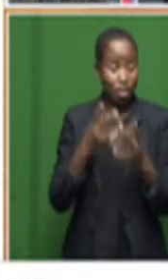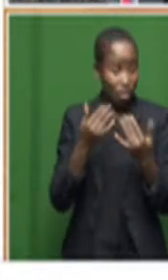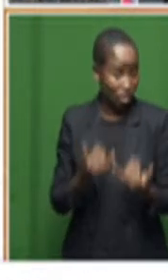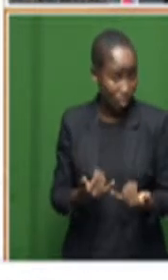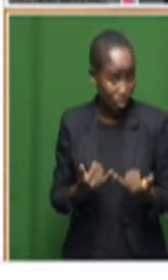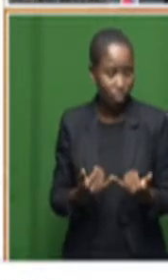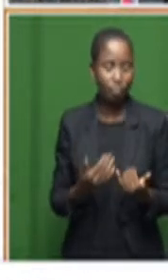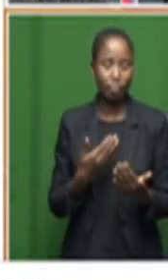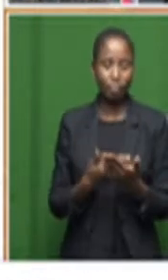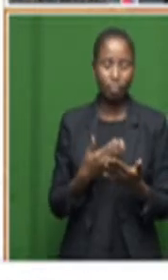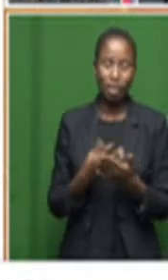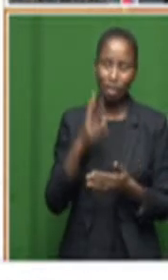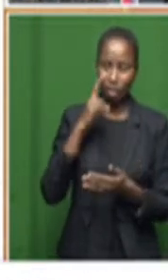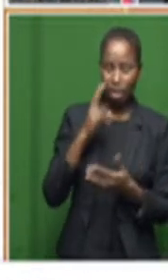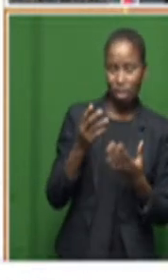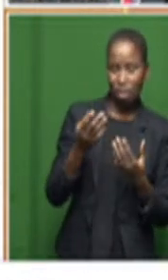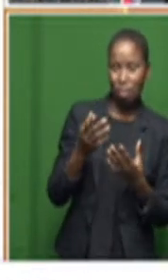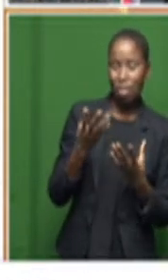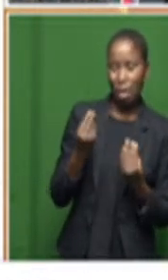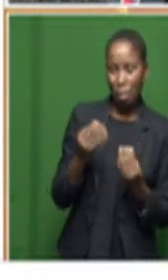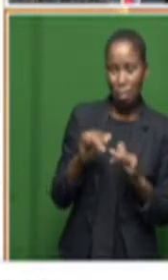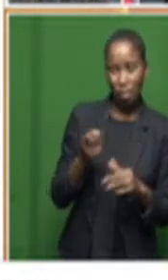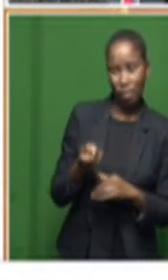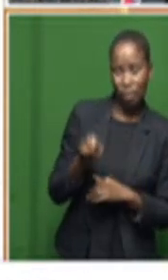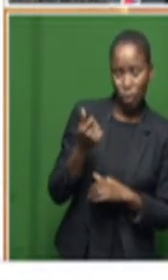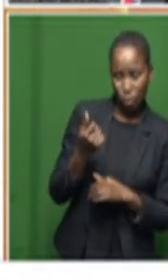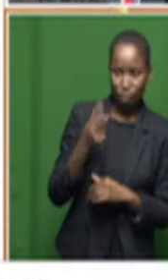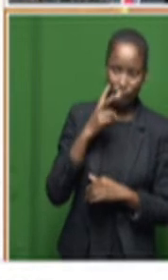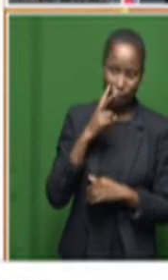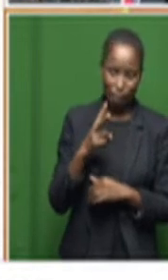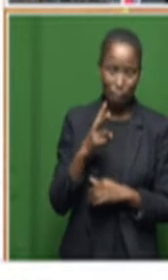the small numbers that we are seeing